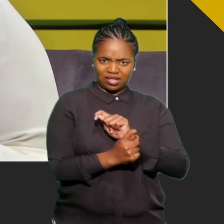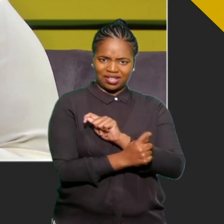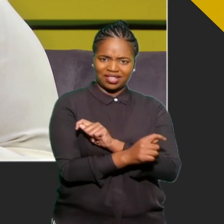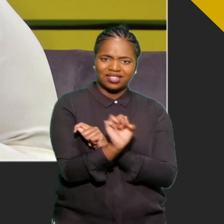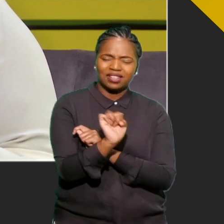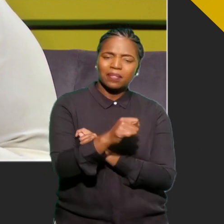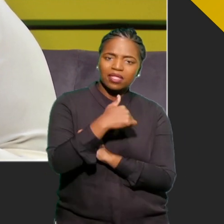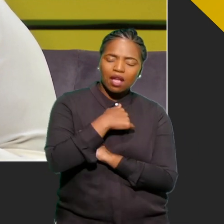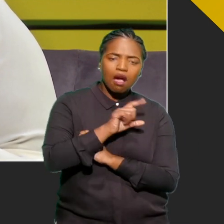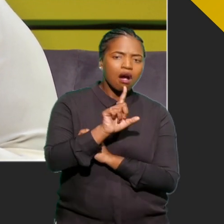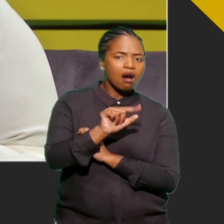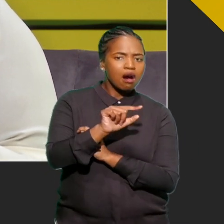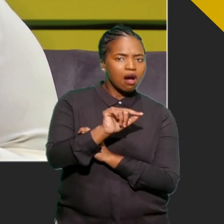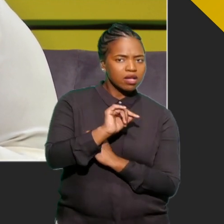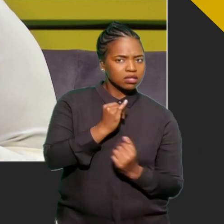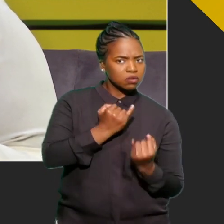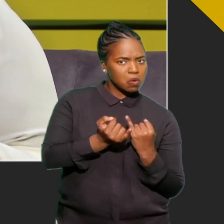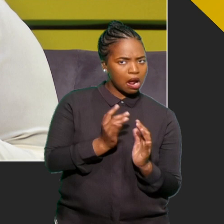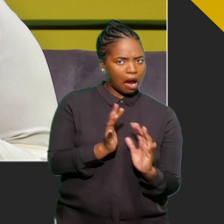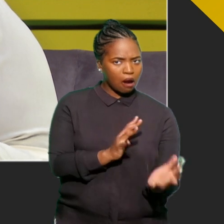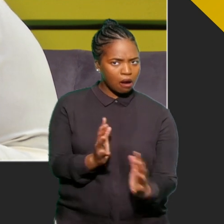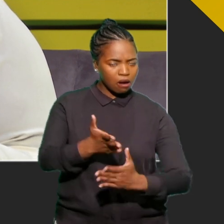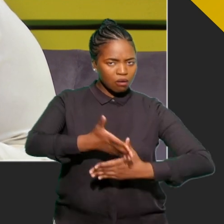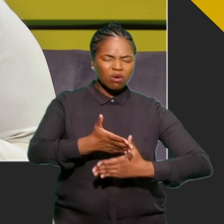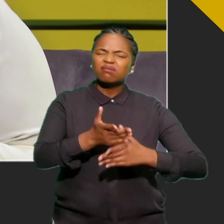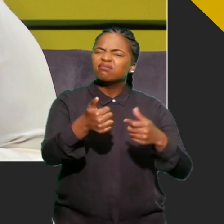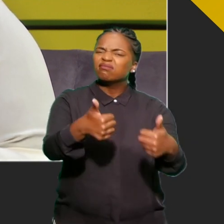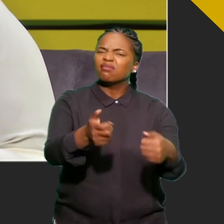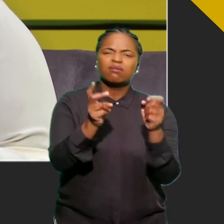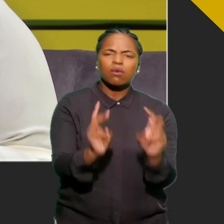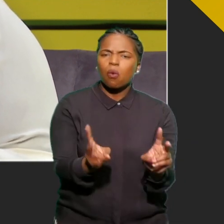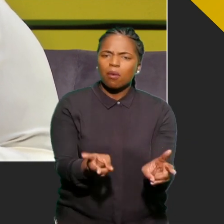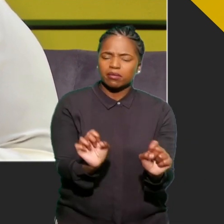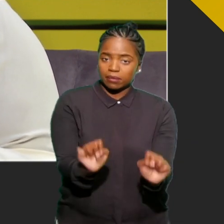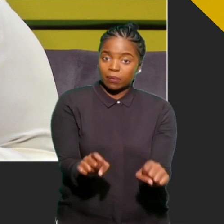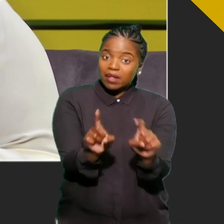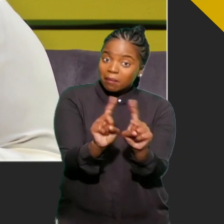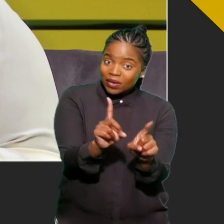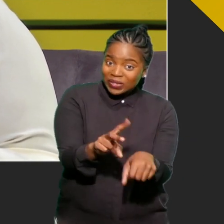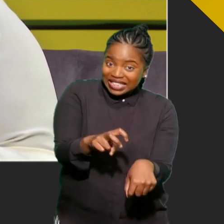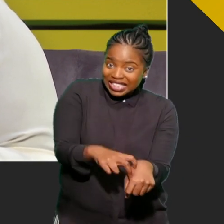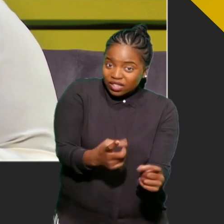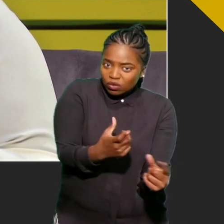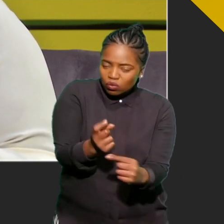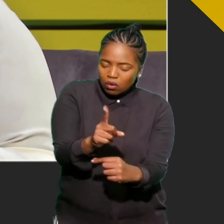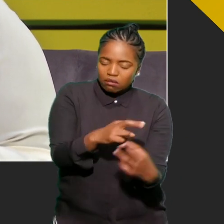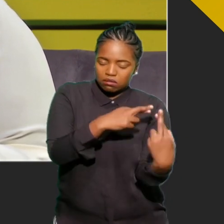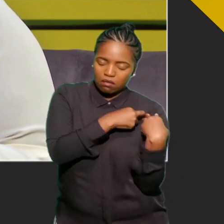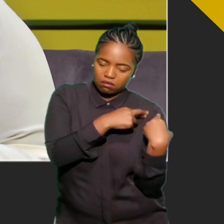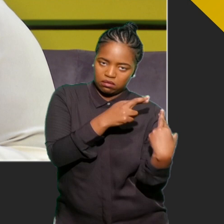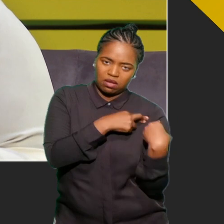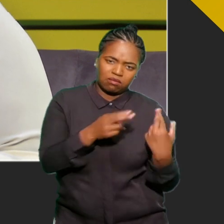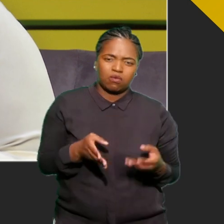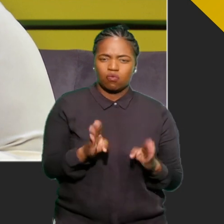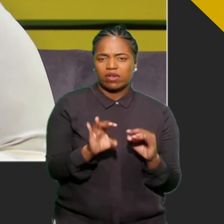they're going to explore their sexuality. And that is fine, that is normal, that is okay. But we need to do that in a responsible way